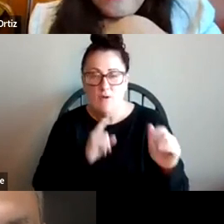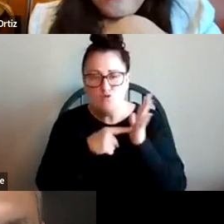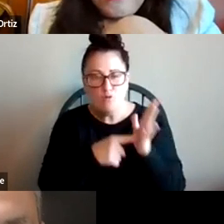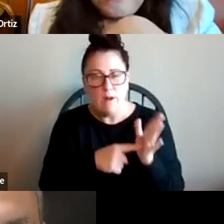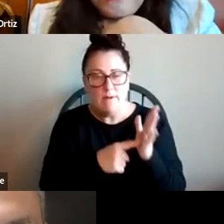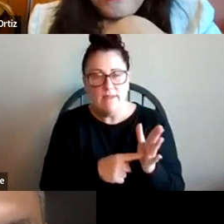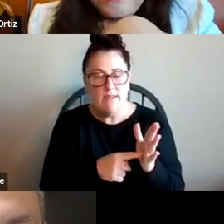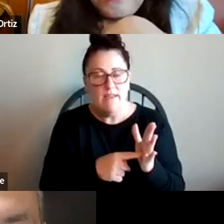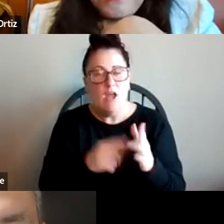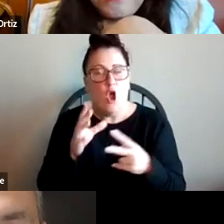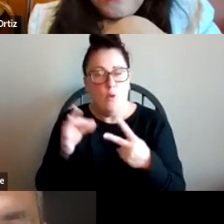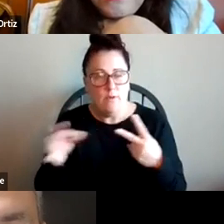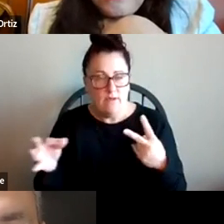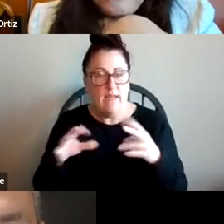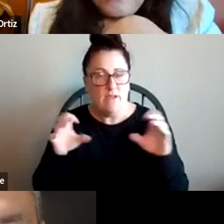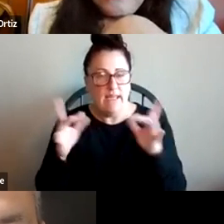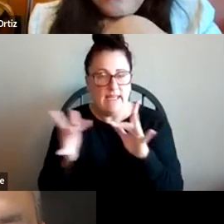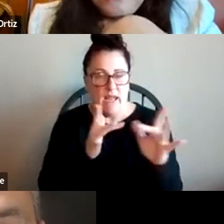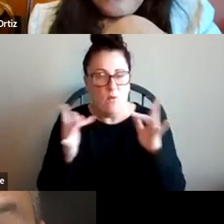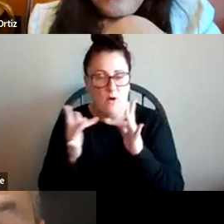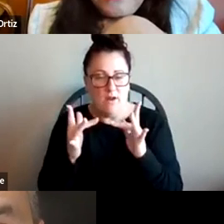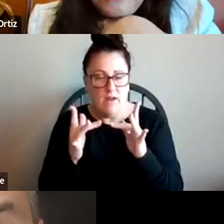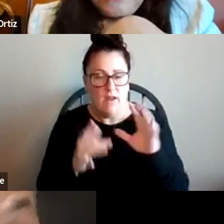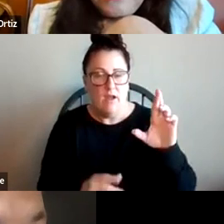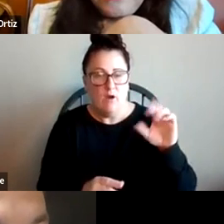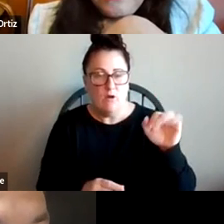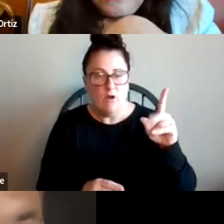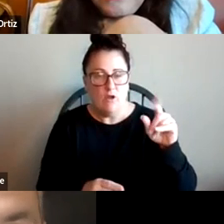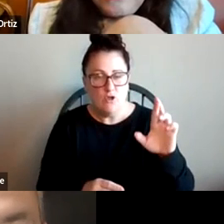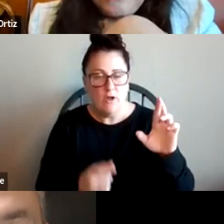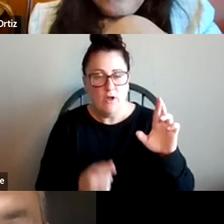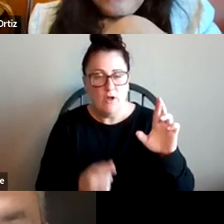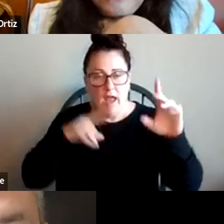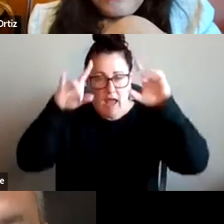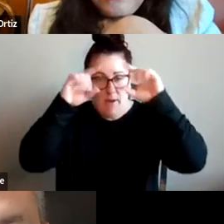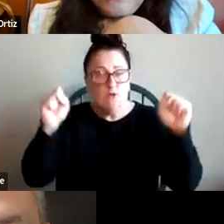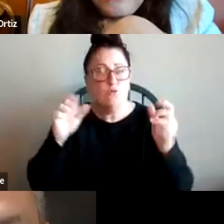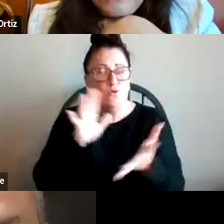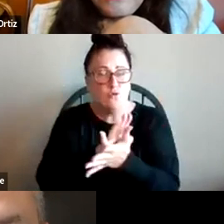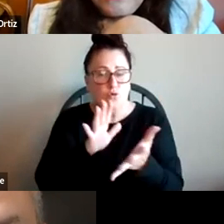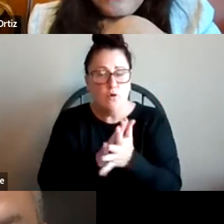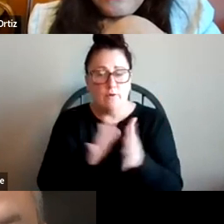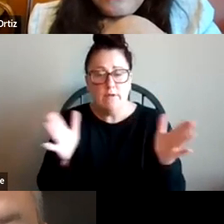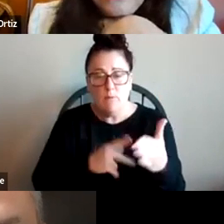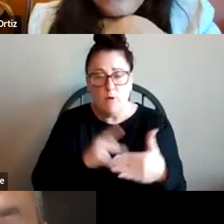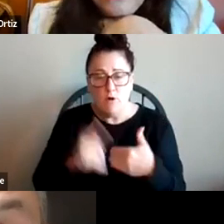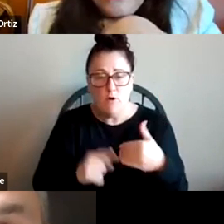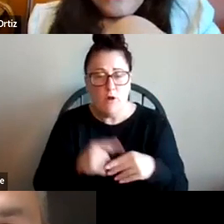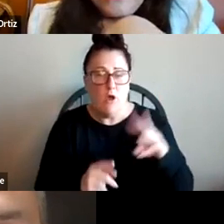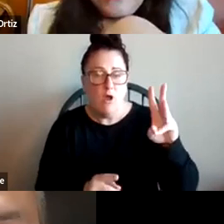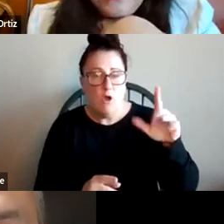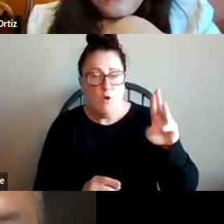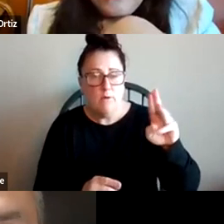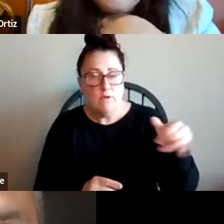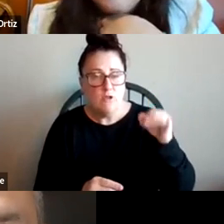the Alternative Education Network. My name, as it says, Roger Osser. I'm the head of school of a small alternative education program called the William J. Ostaguy Recovery